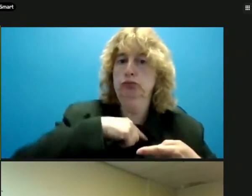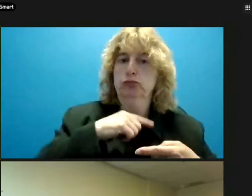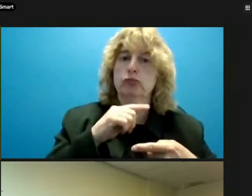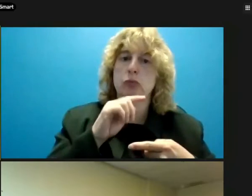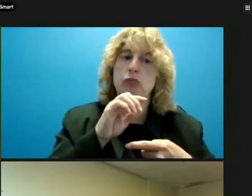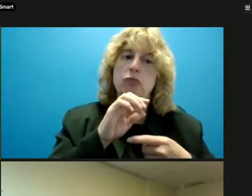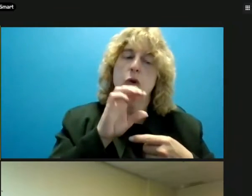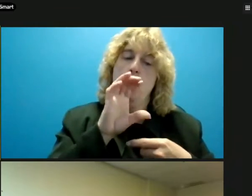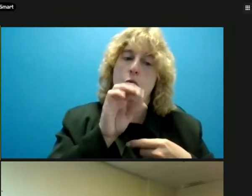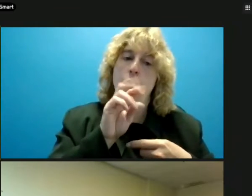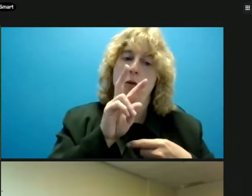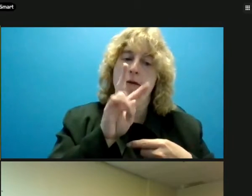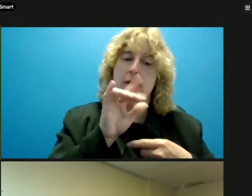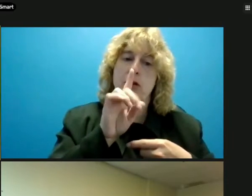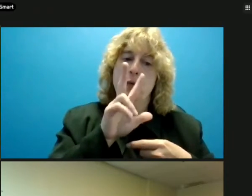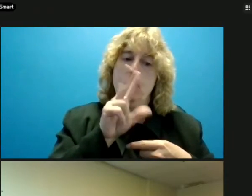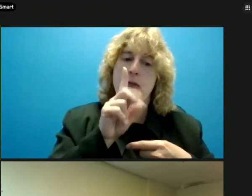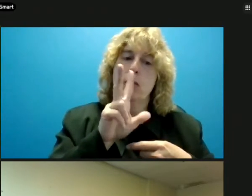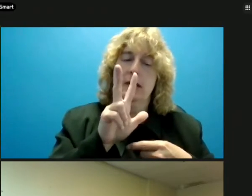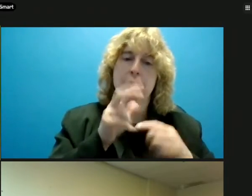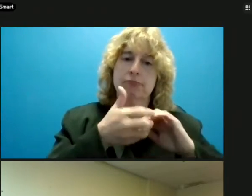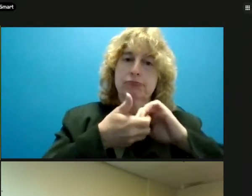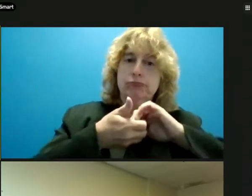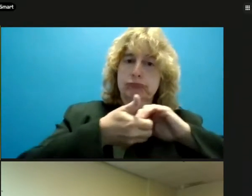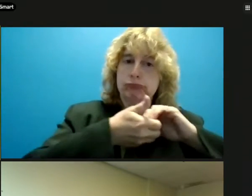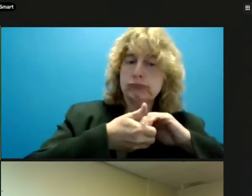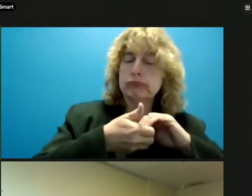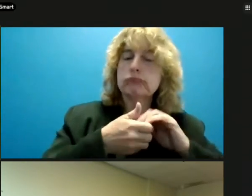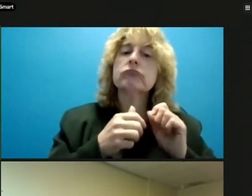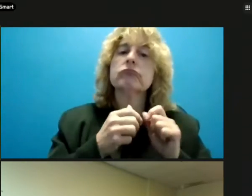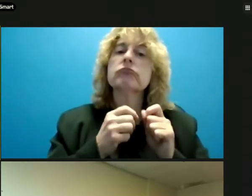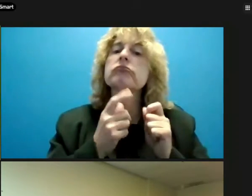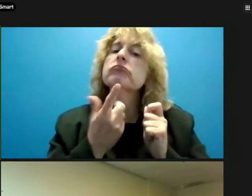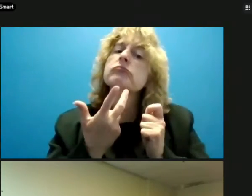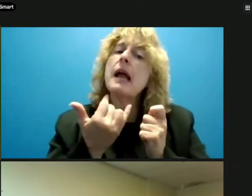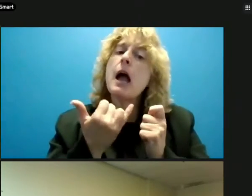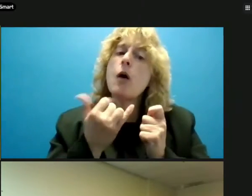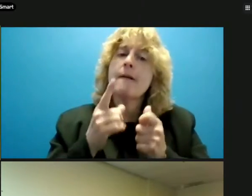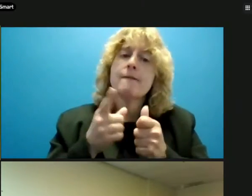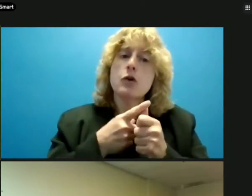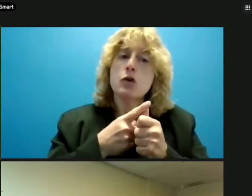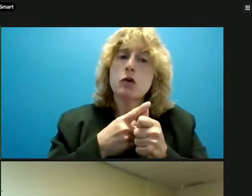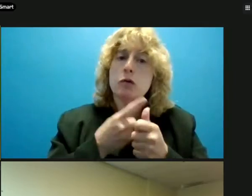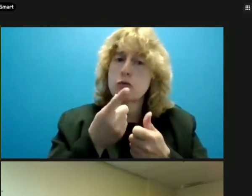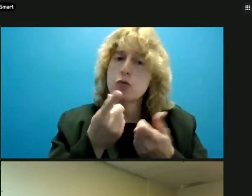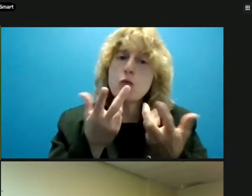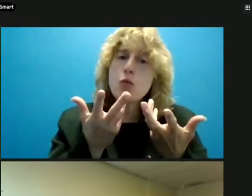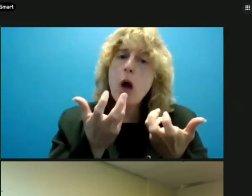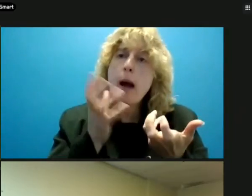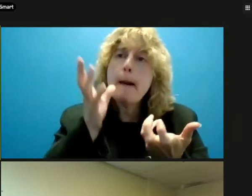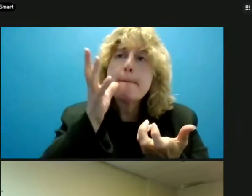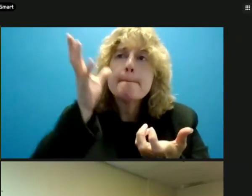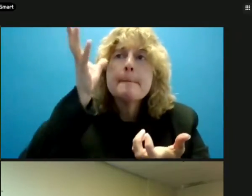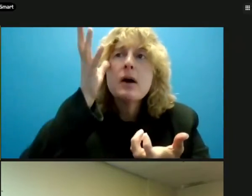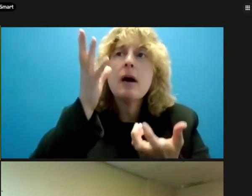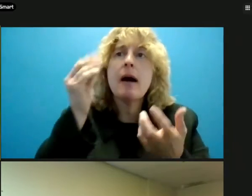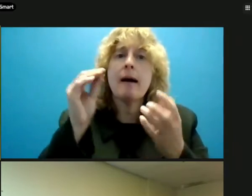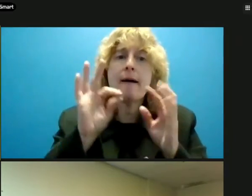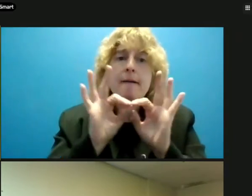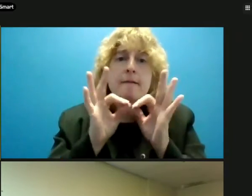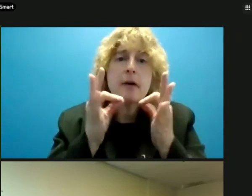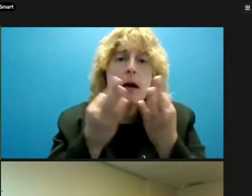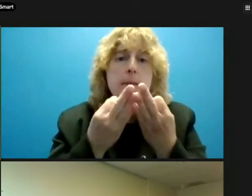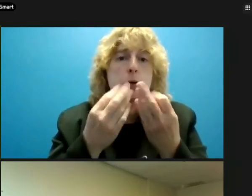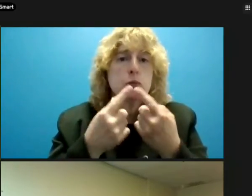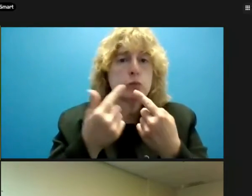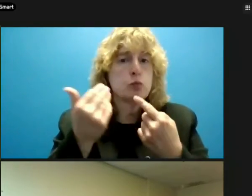start off with, what do you want parents and families to know right now? And Ironetta, why don't we start with you,